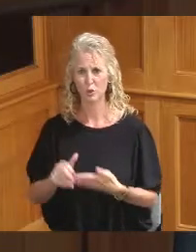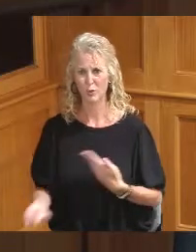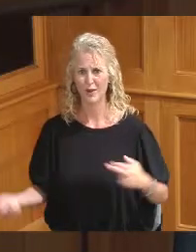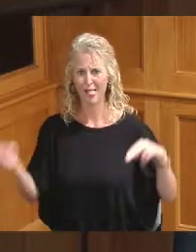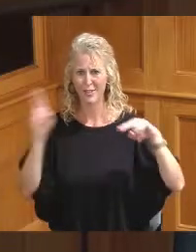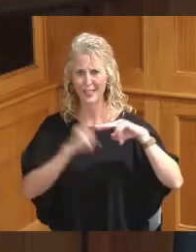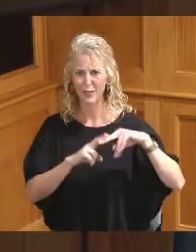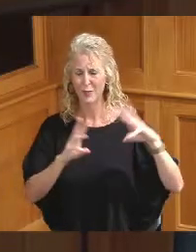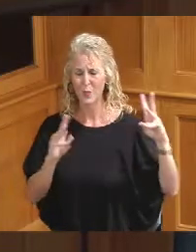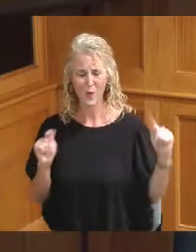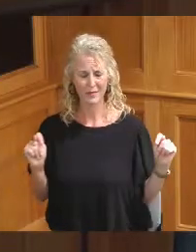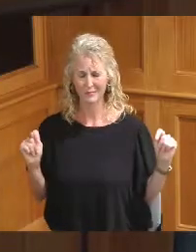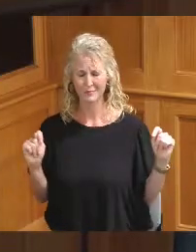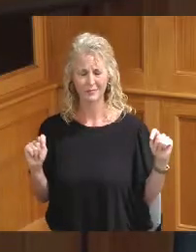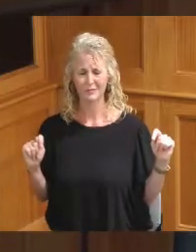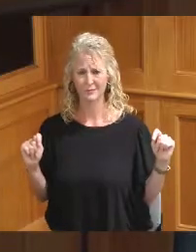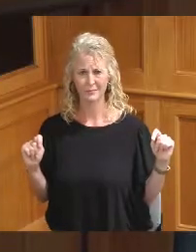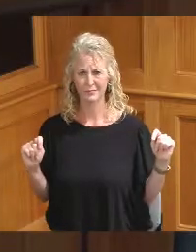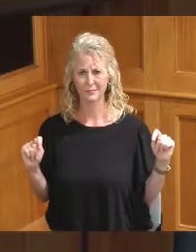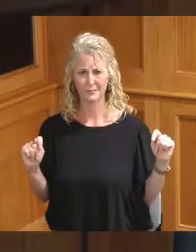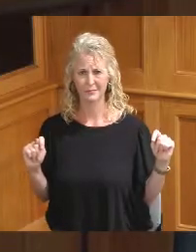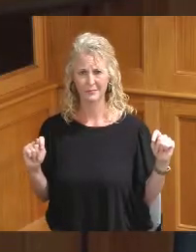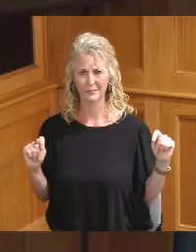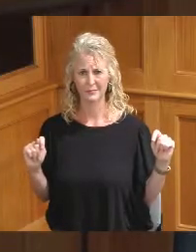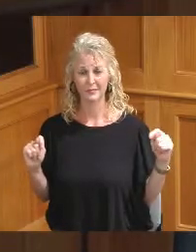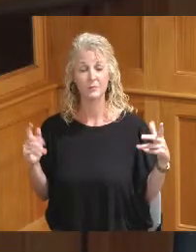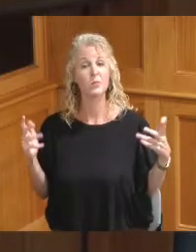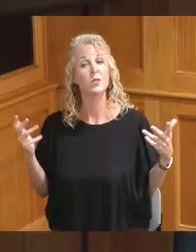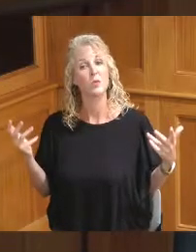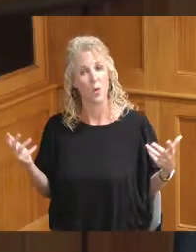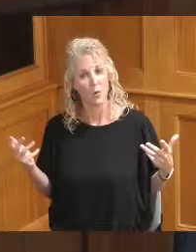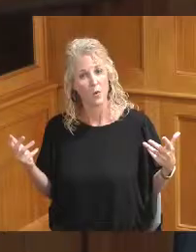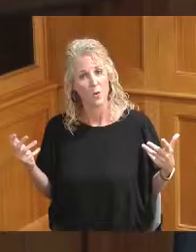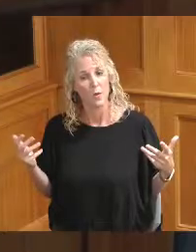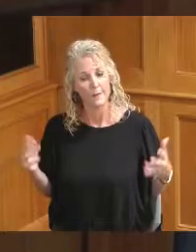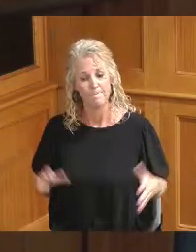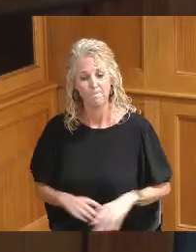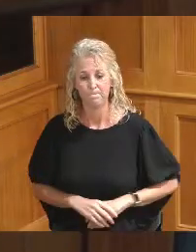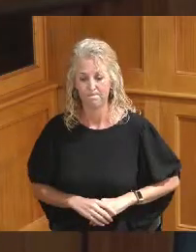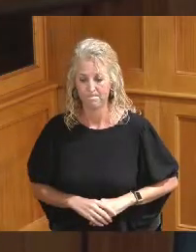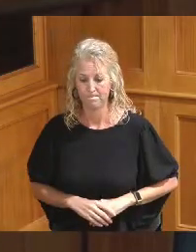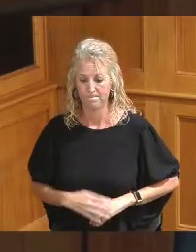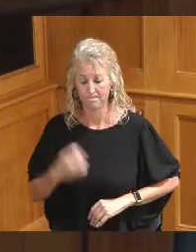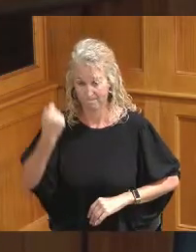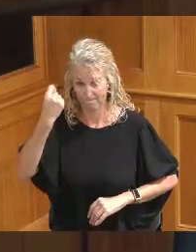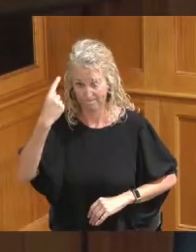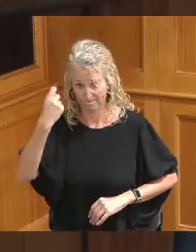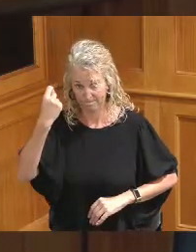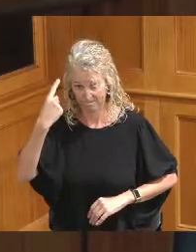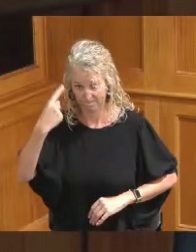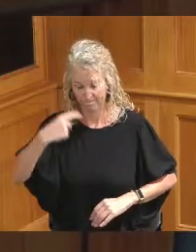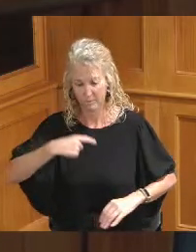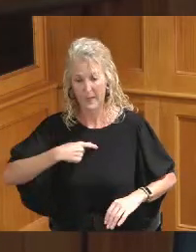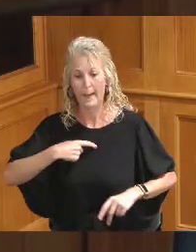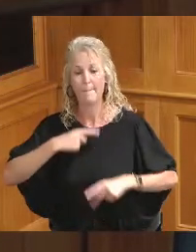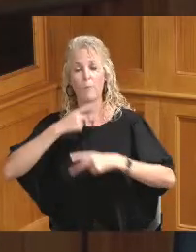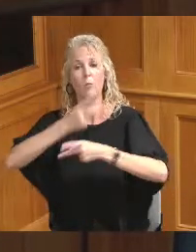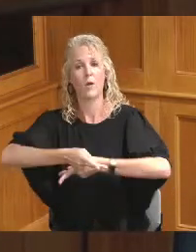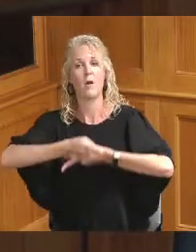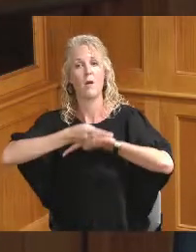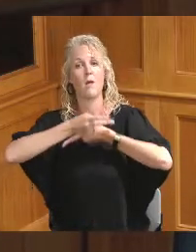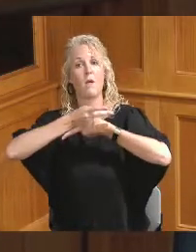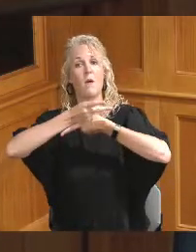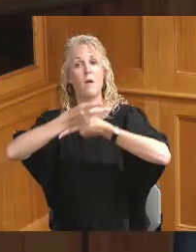more. And so I just want to be very, very cautious